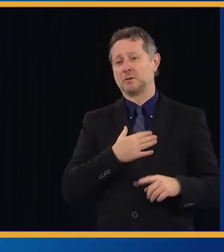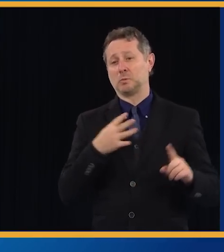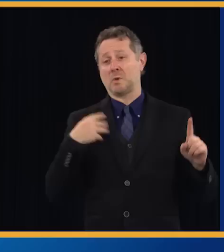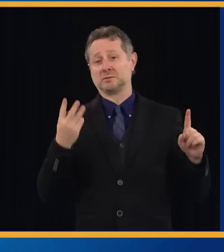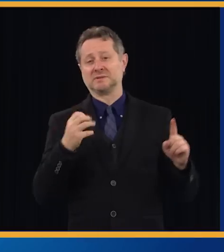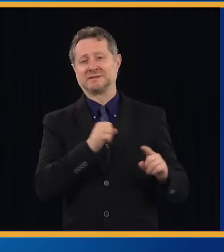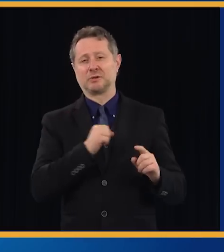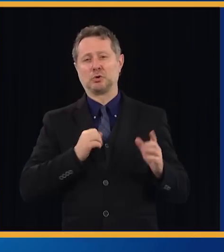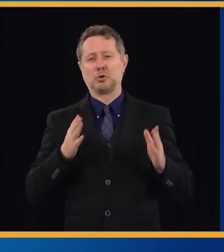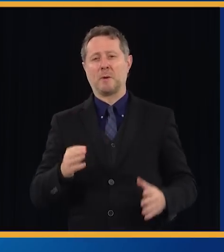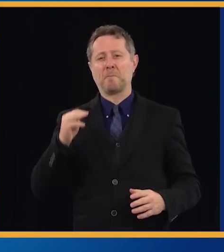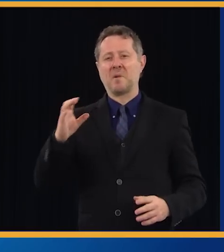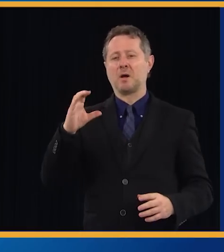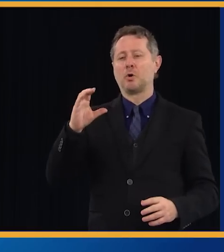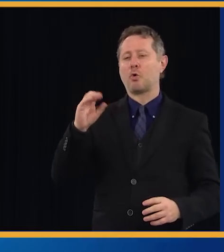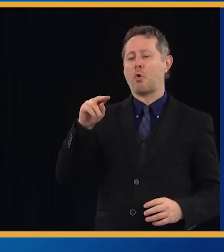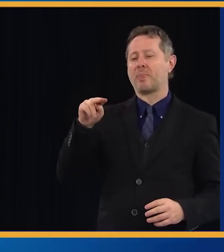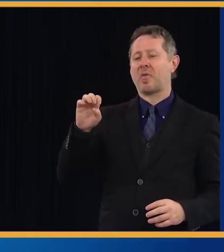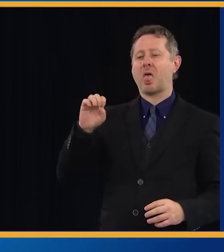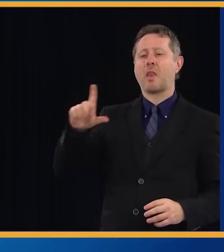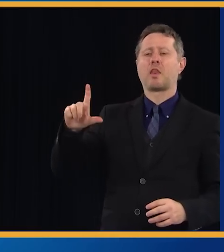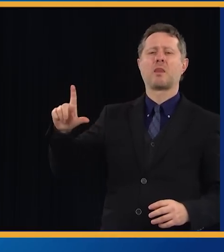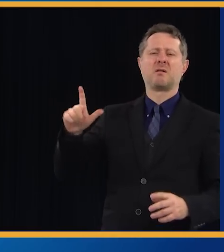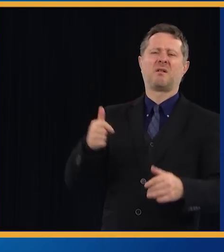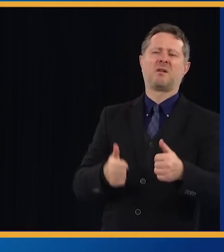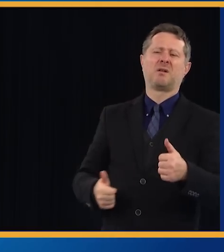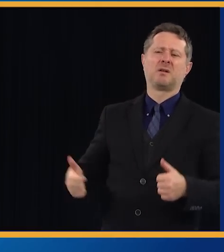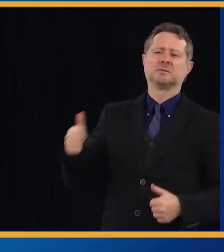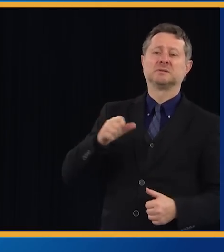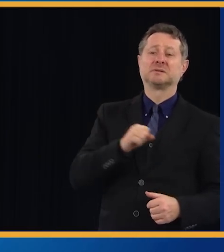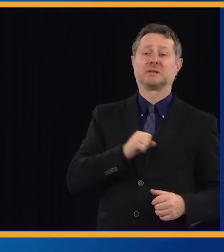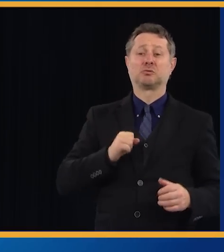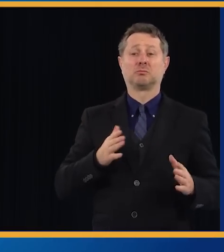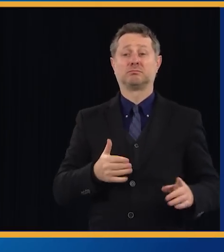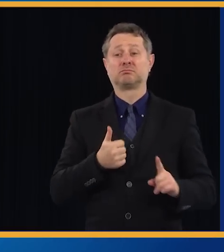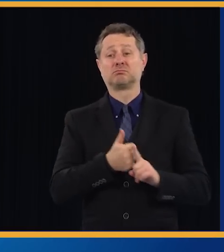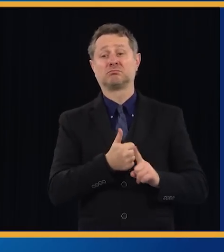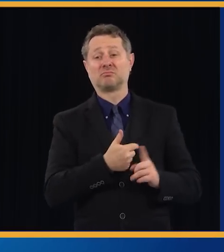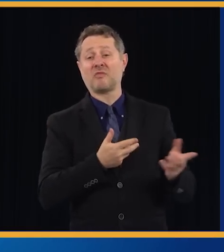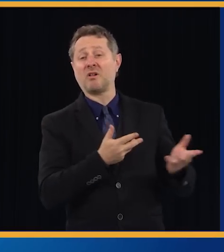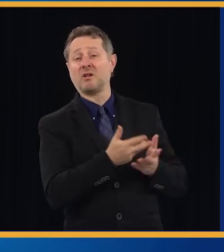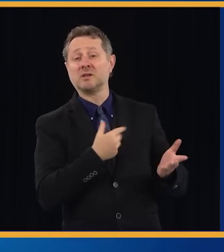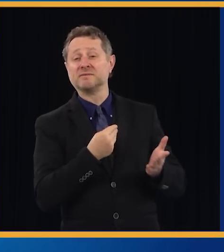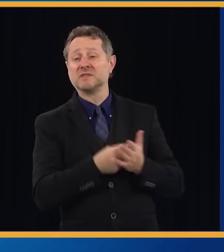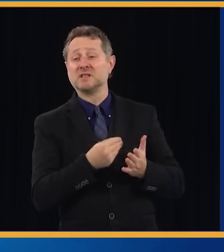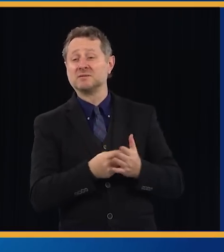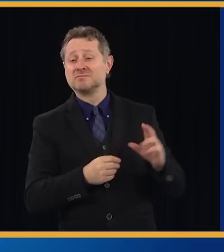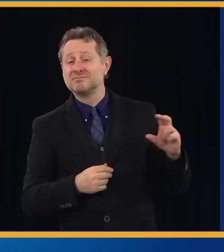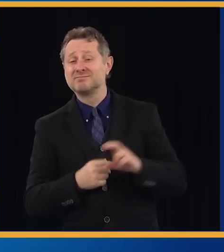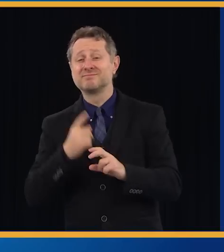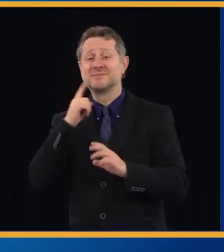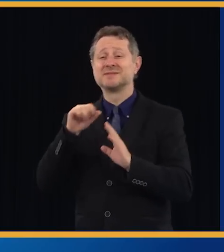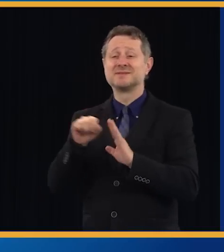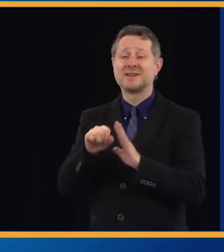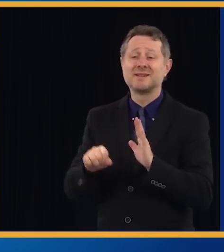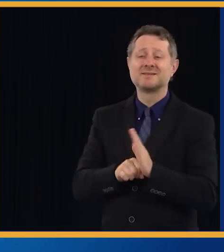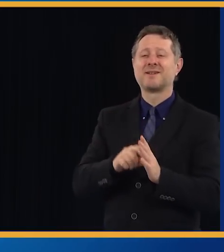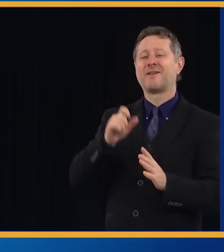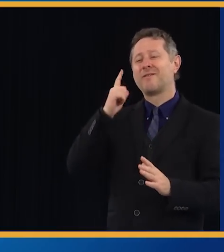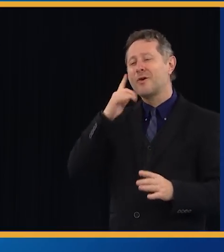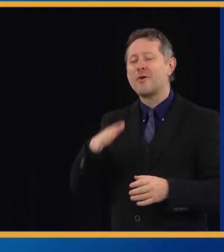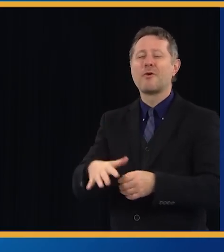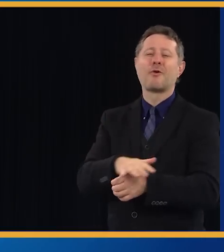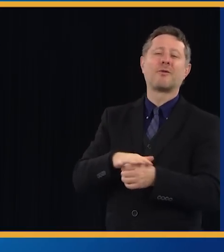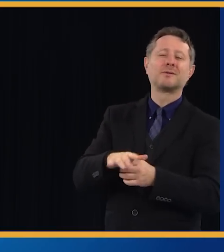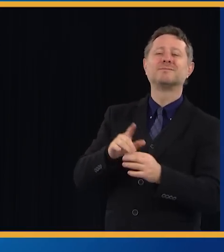McConnell, who is the head of the Senate, you know, we've been talking about funding for state and local governments, and it was